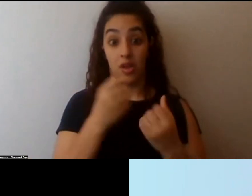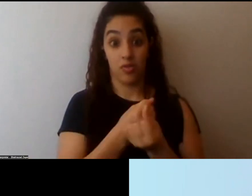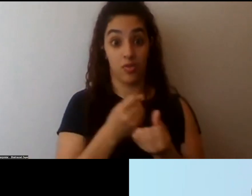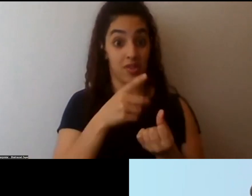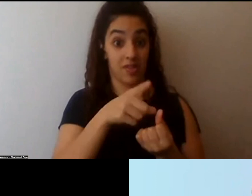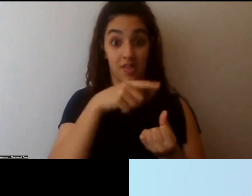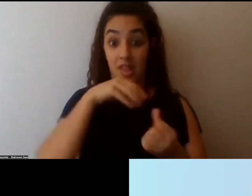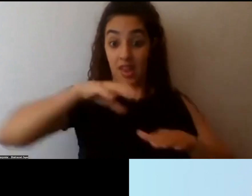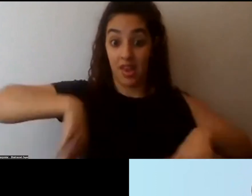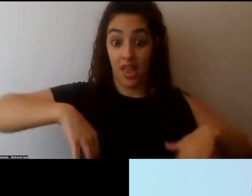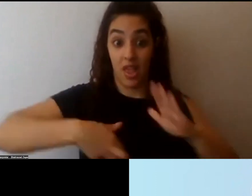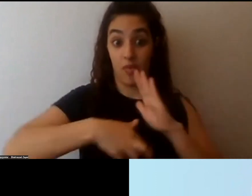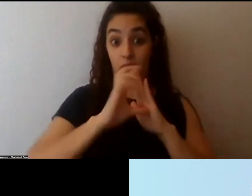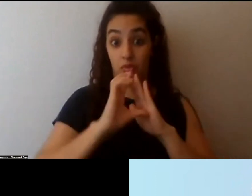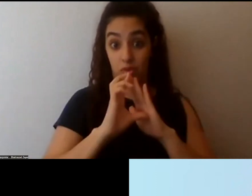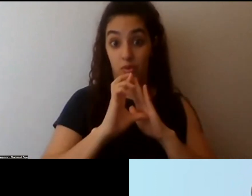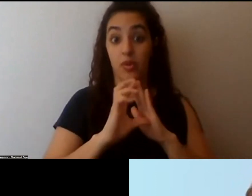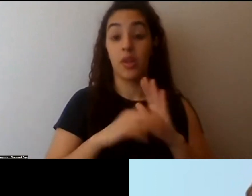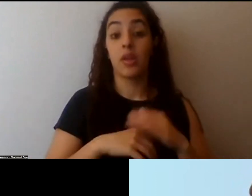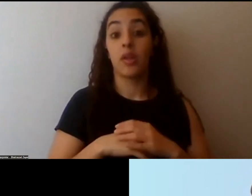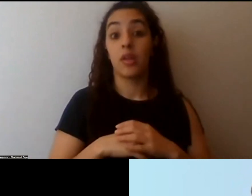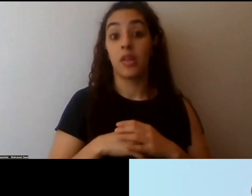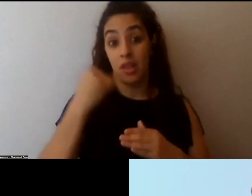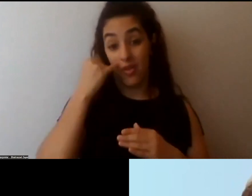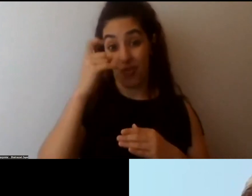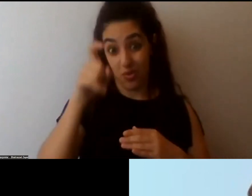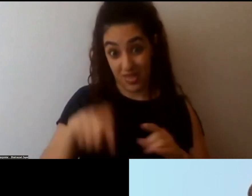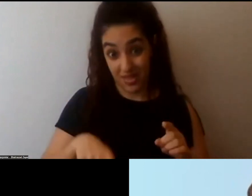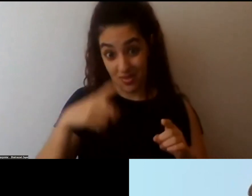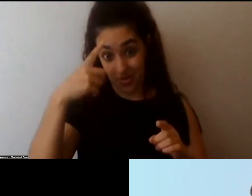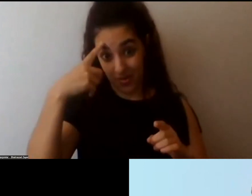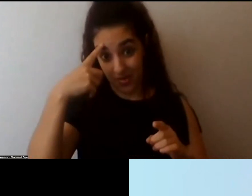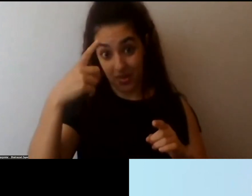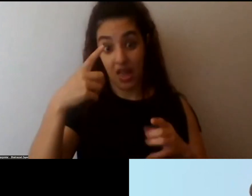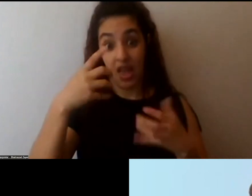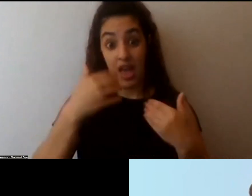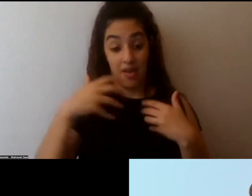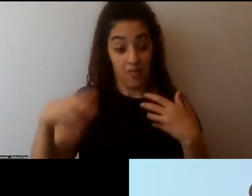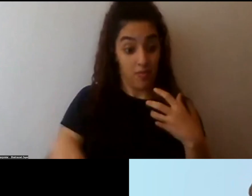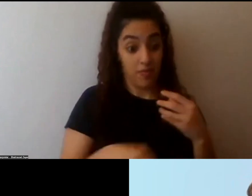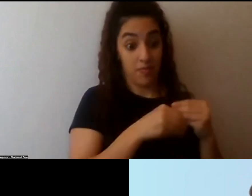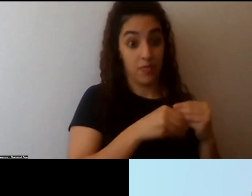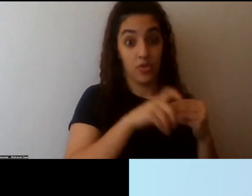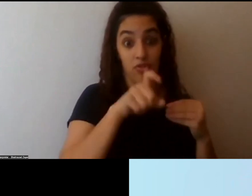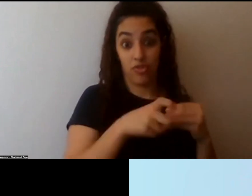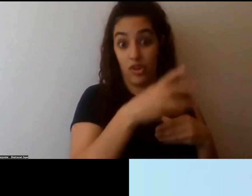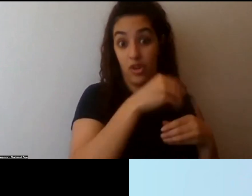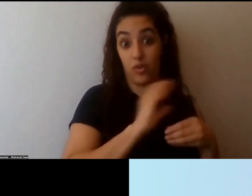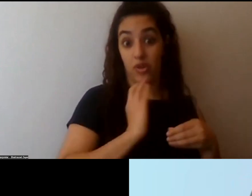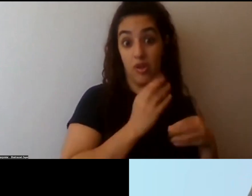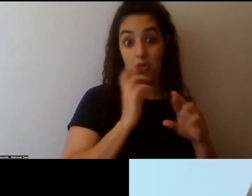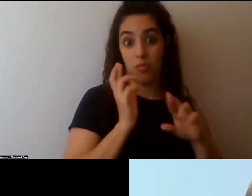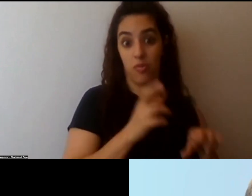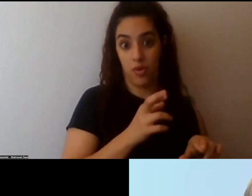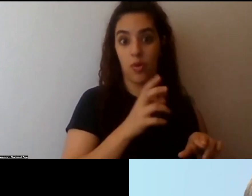if you know of information not included in the report you think should be, it's a living and breathing document. At the back of our website,